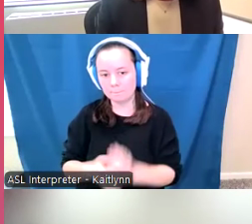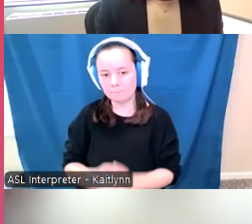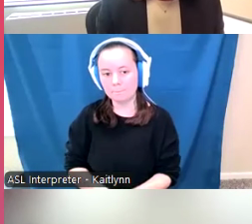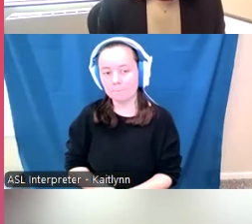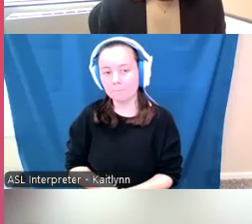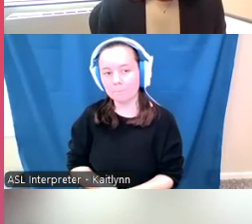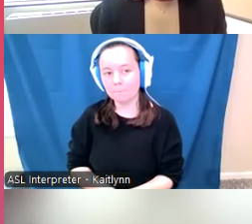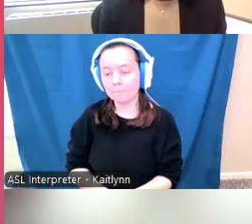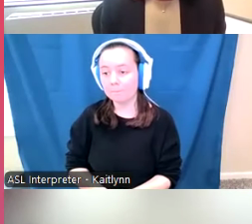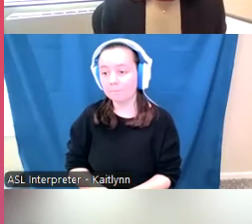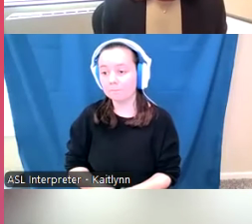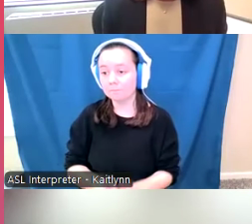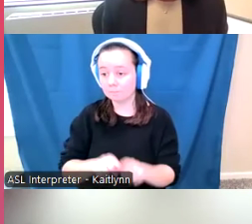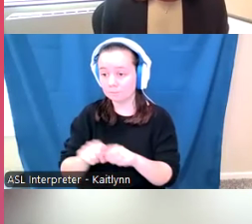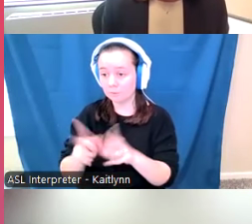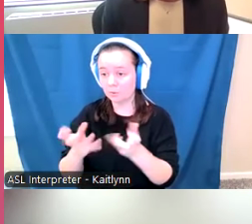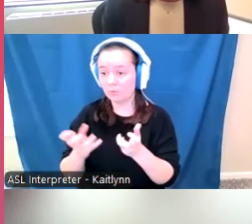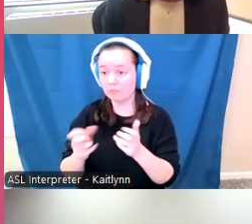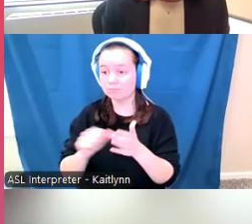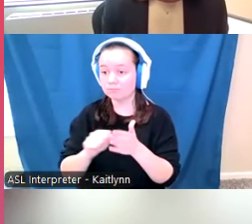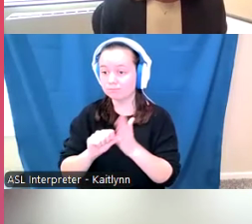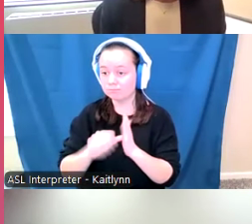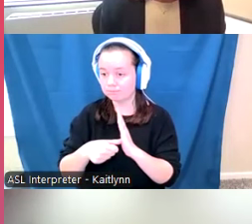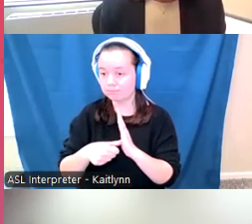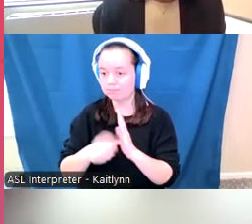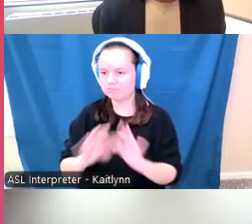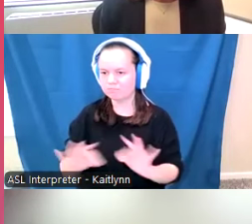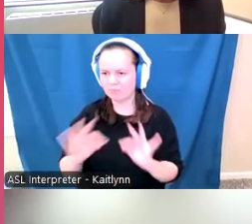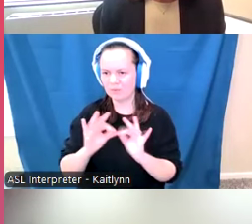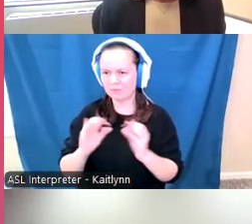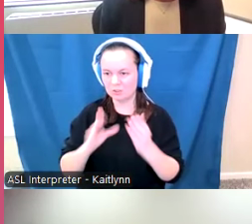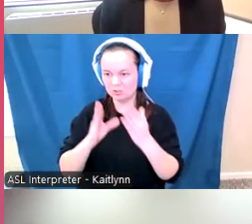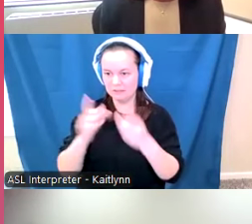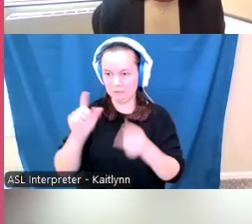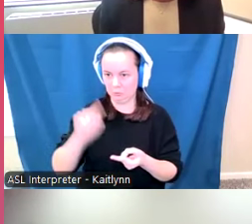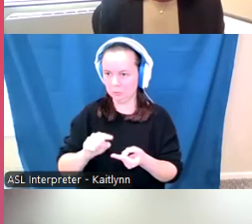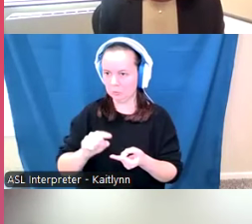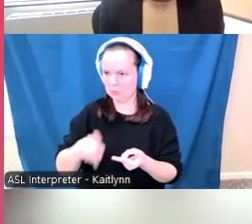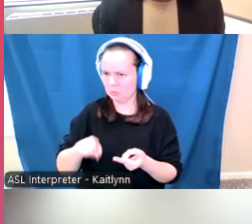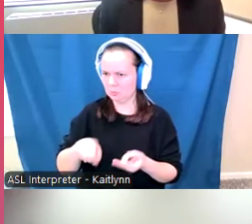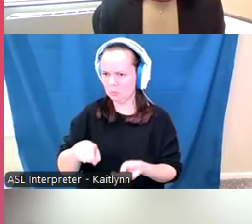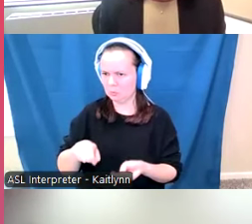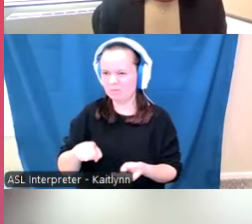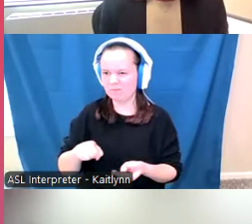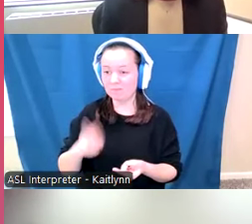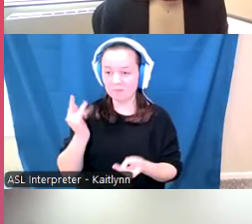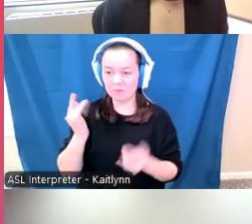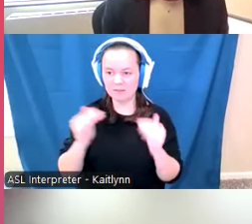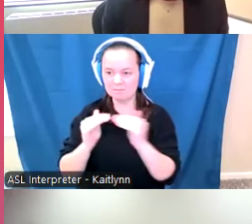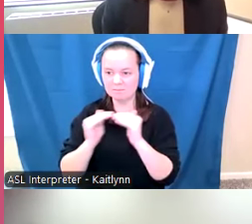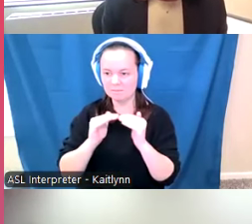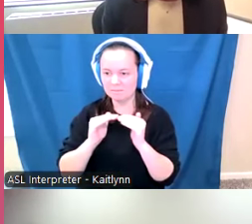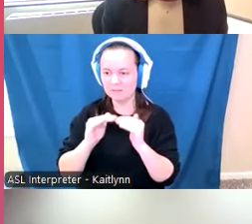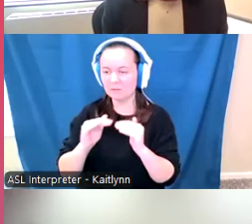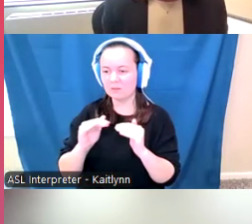I also want to underscore the importance of addressing this workforce shortage from an equity perspective. As you'll